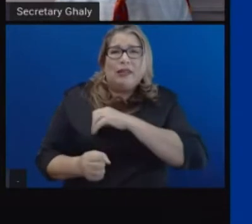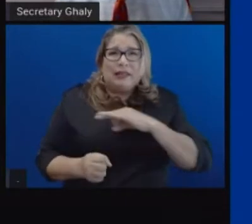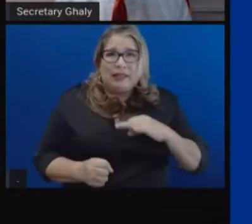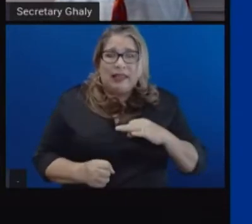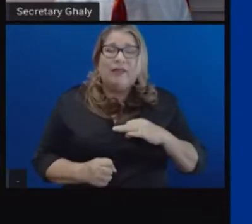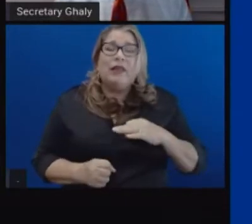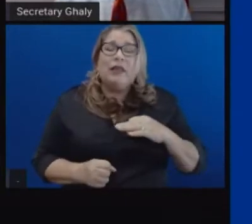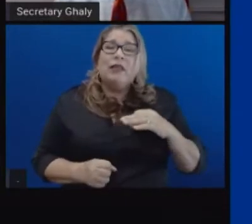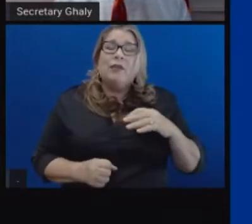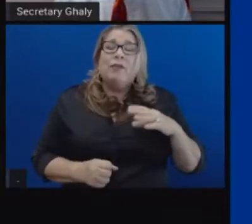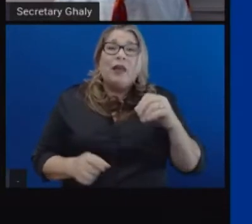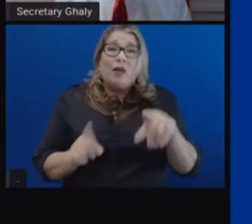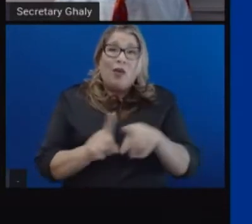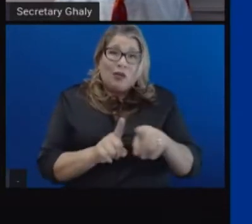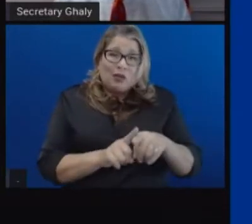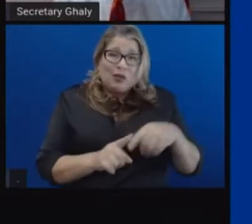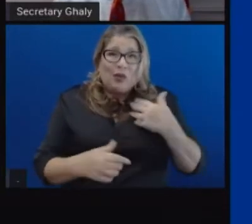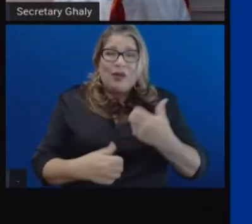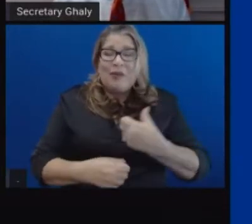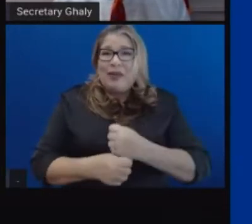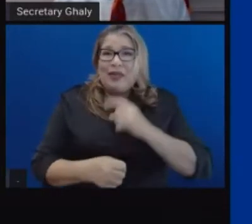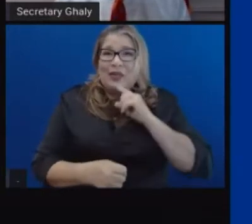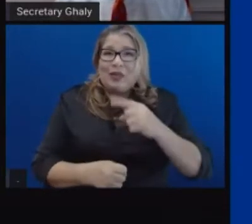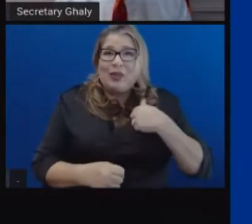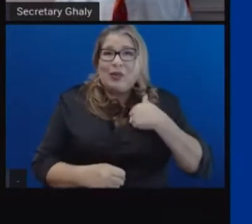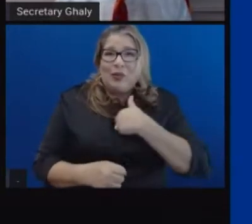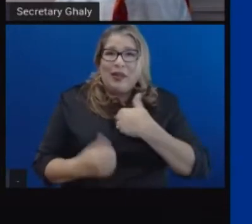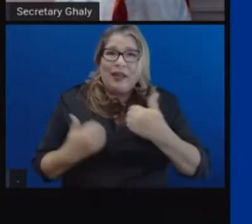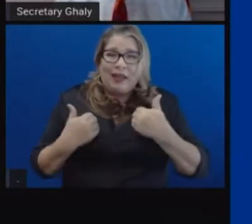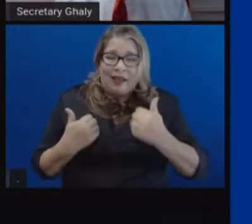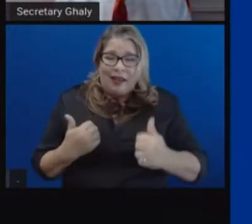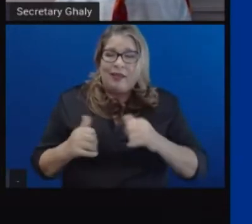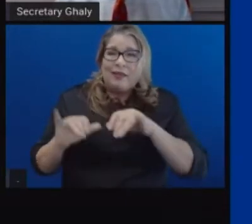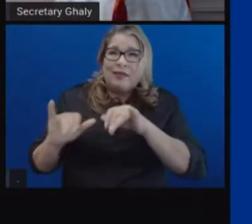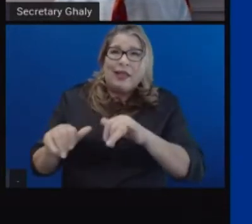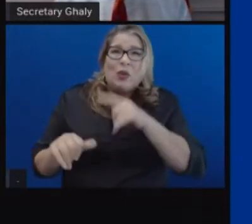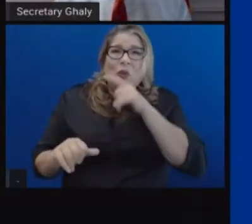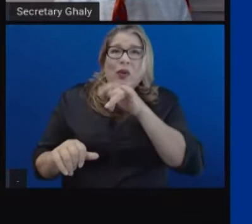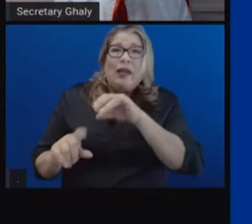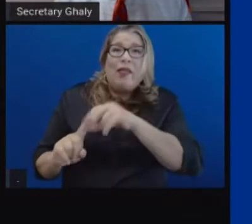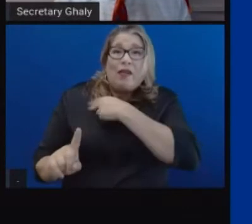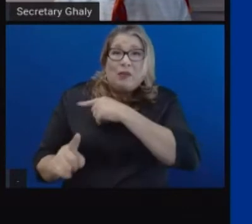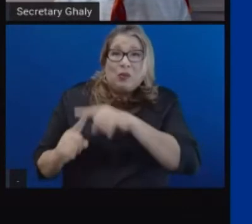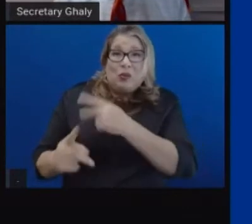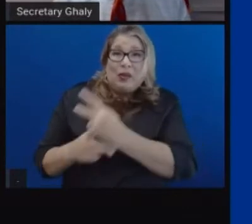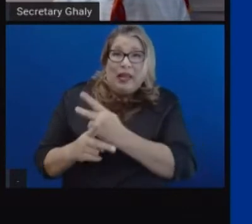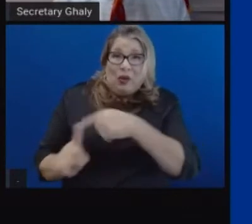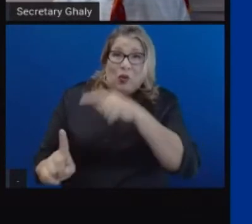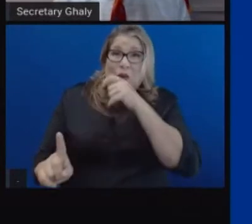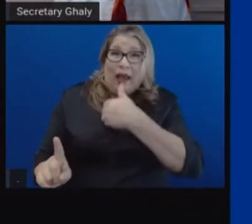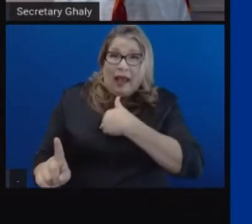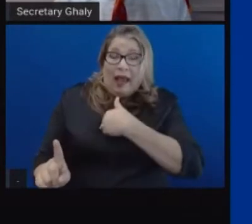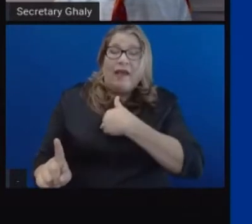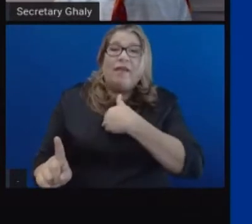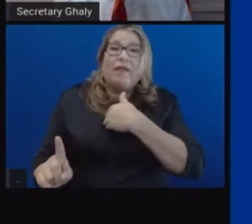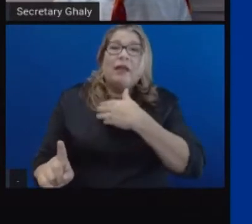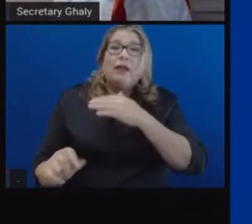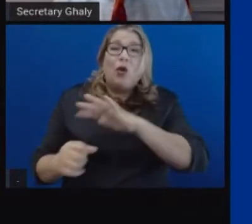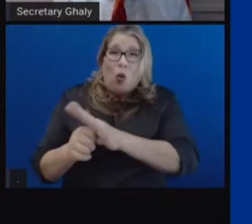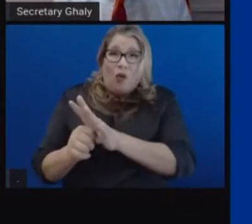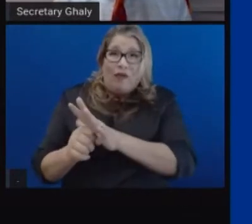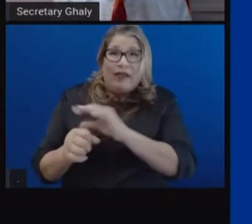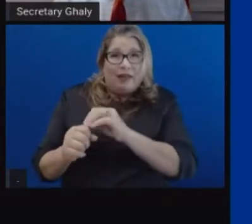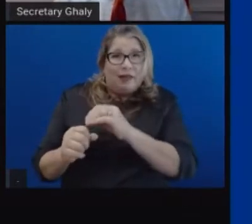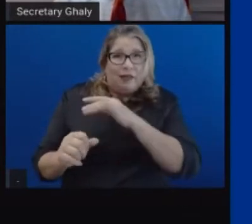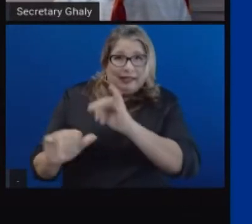with COVID, we are recruiting many more people, as you've heard over the past days, to help us on the vaccination effort in